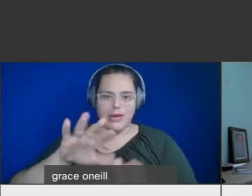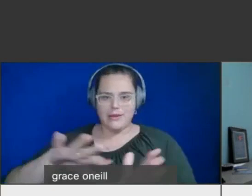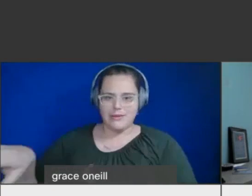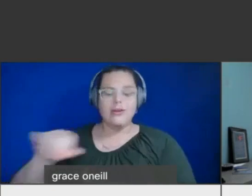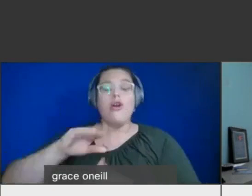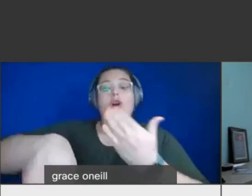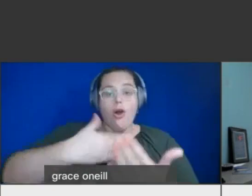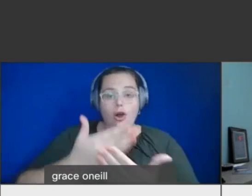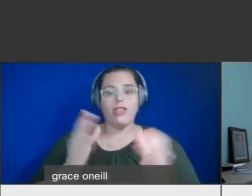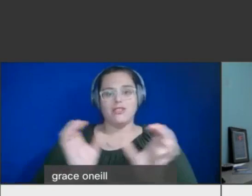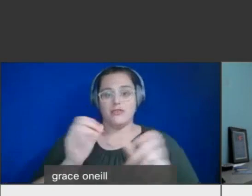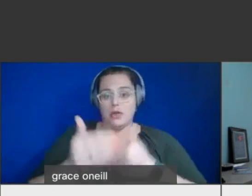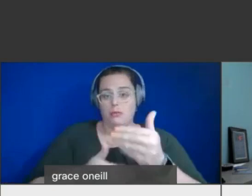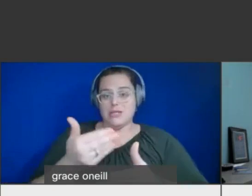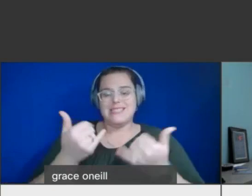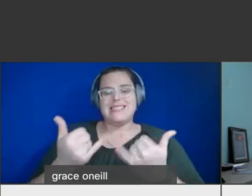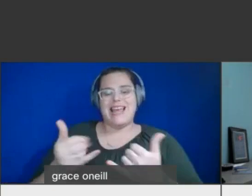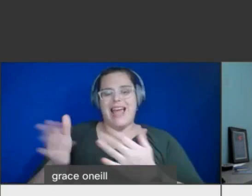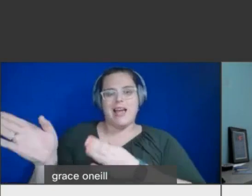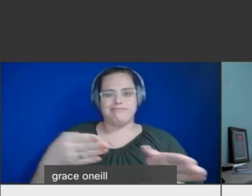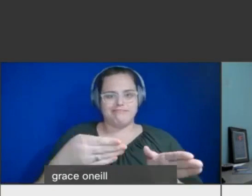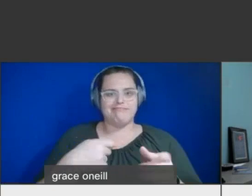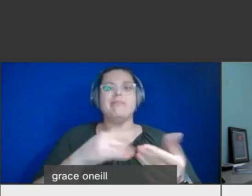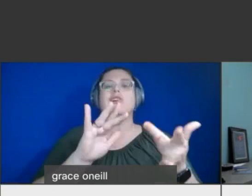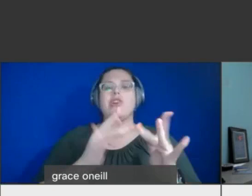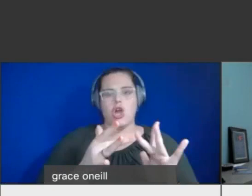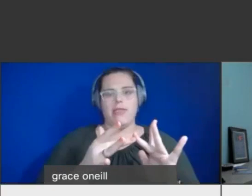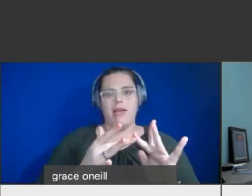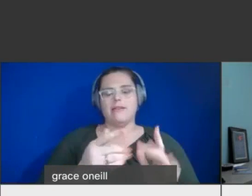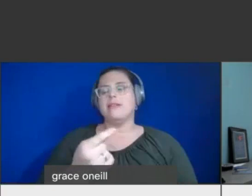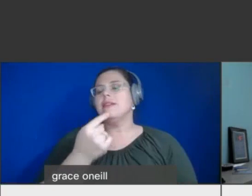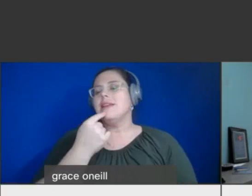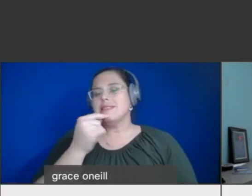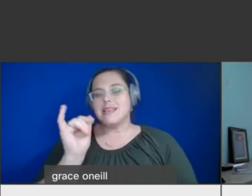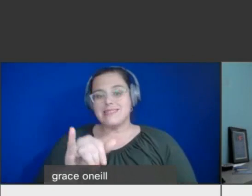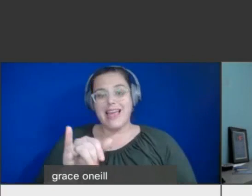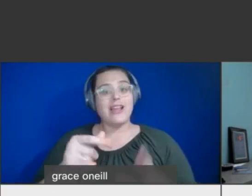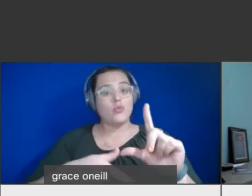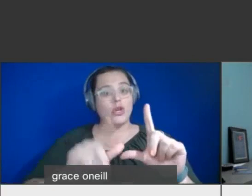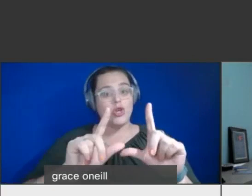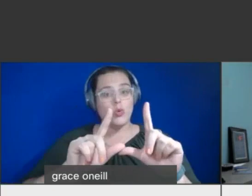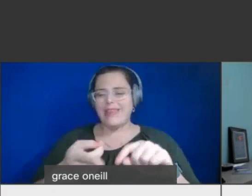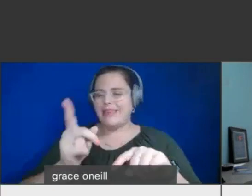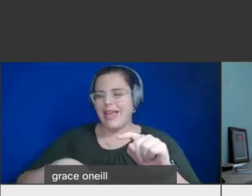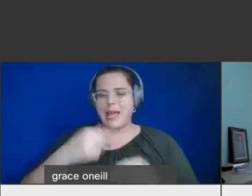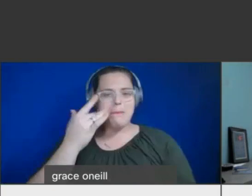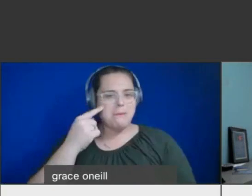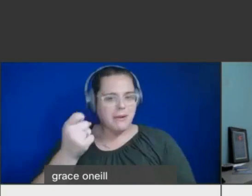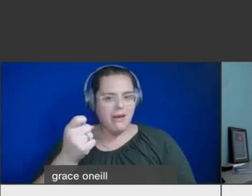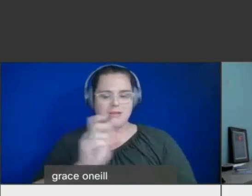was online. It says they cannot get their certification renewal because the board has a